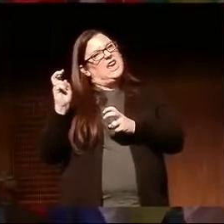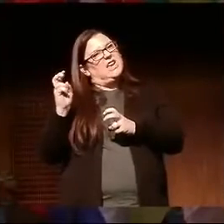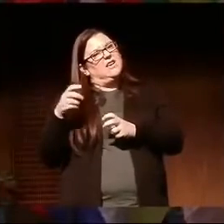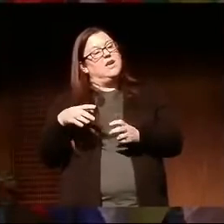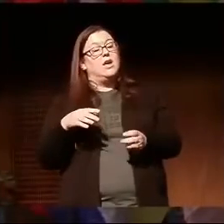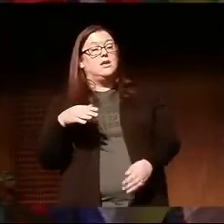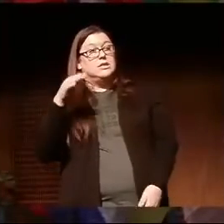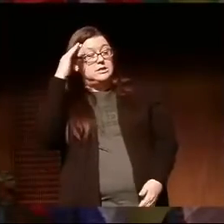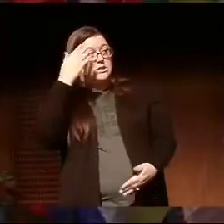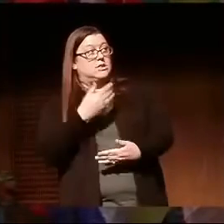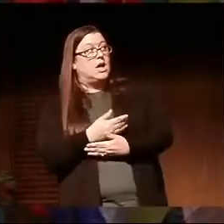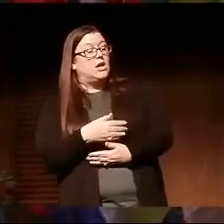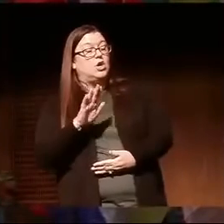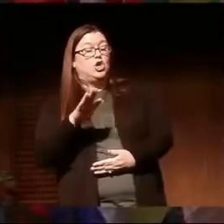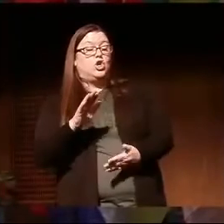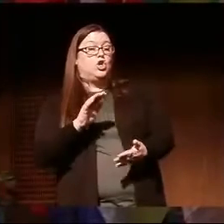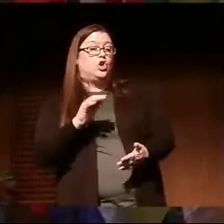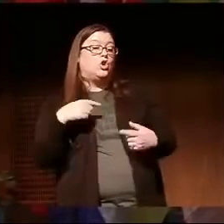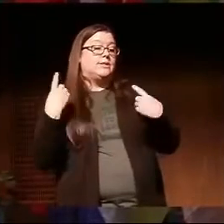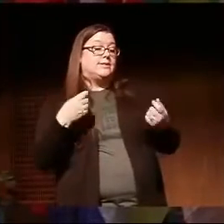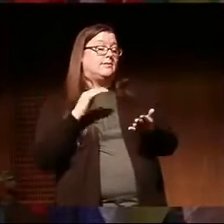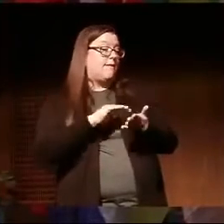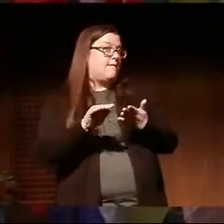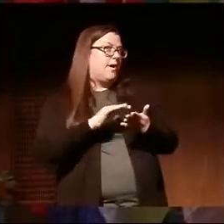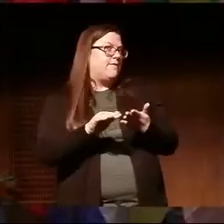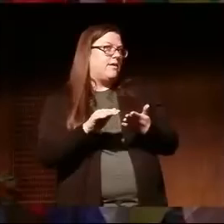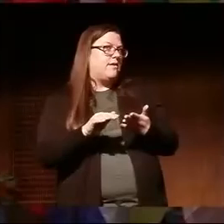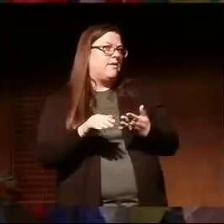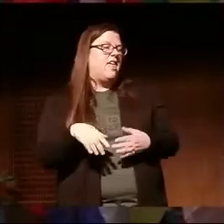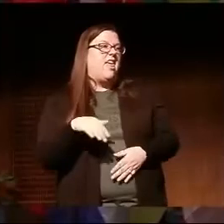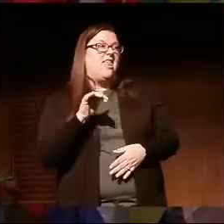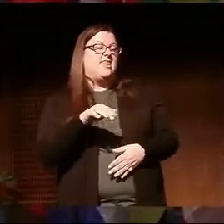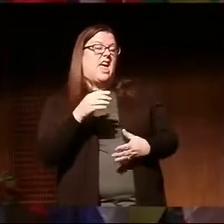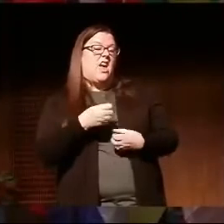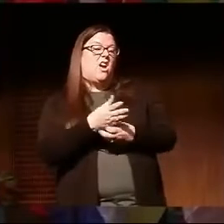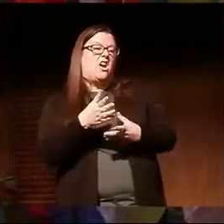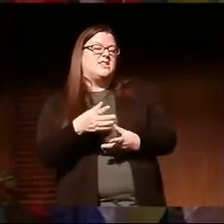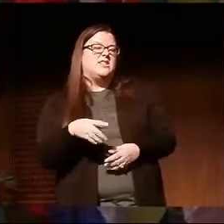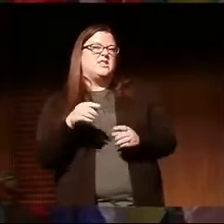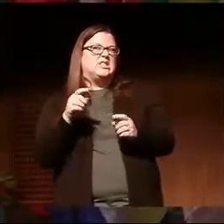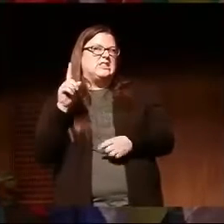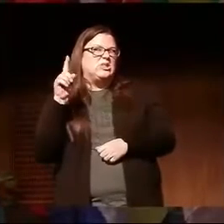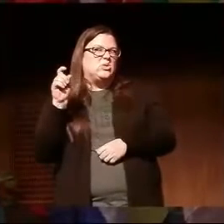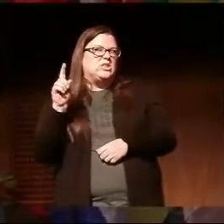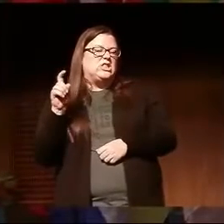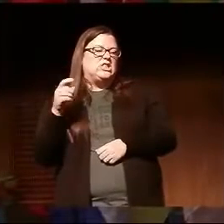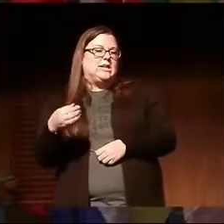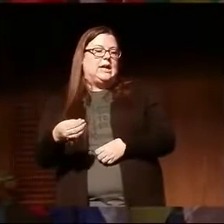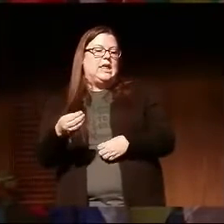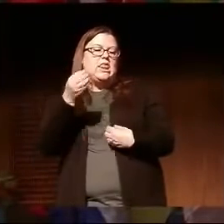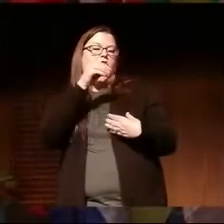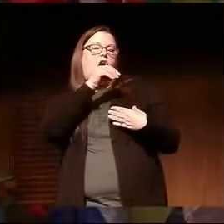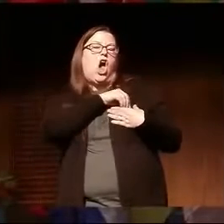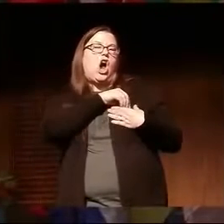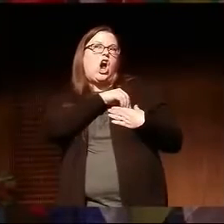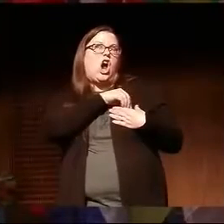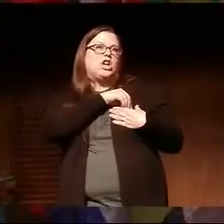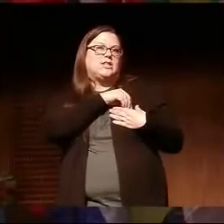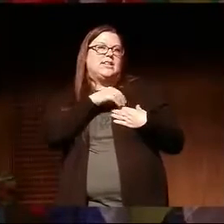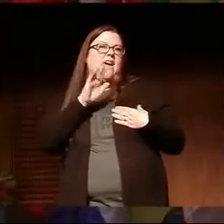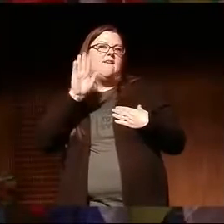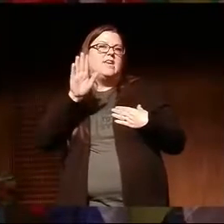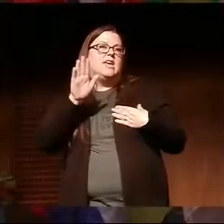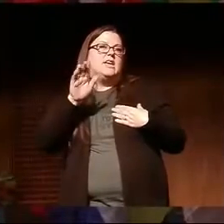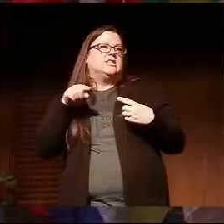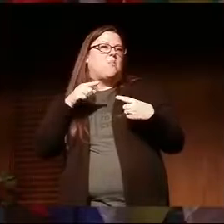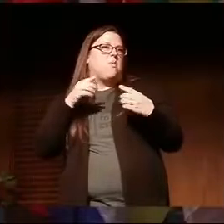quiet questioning within the hearts of his opponents. Who's this guy think he is? Who is this